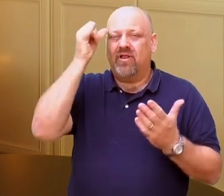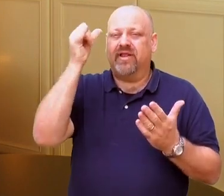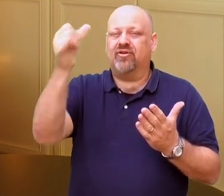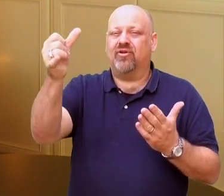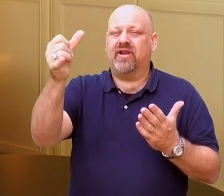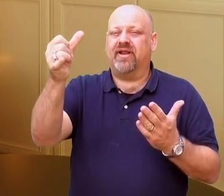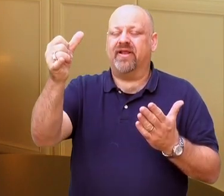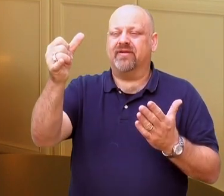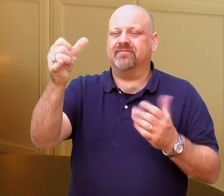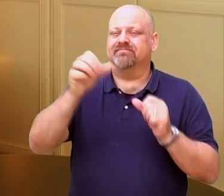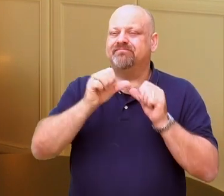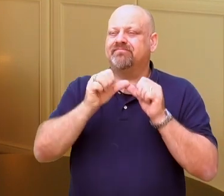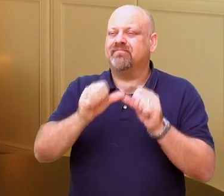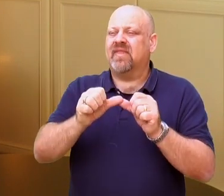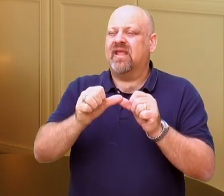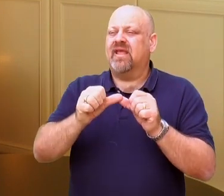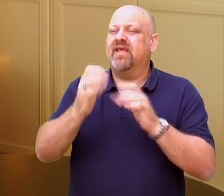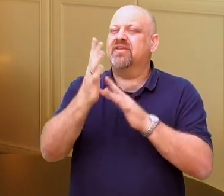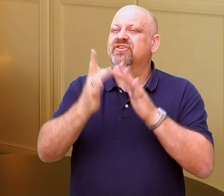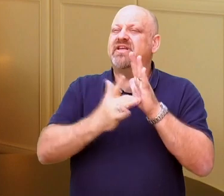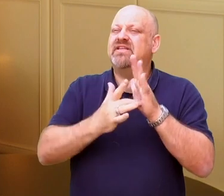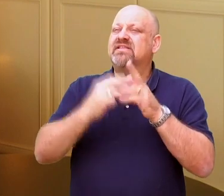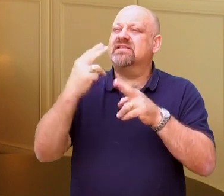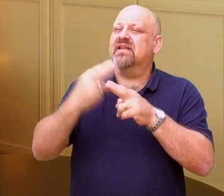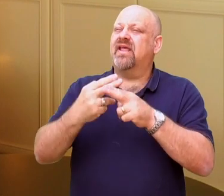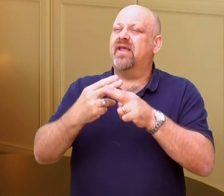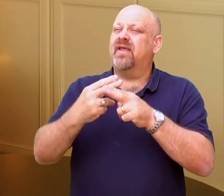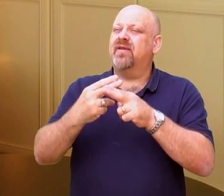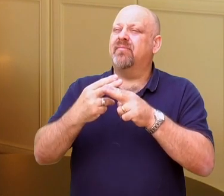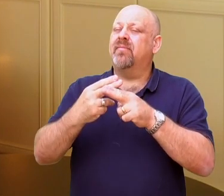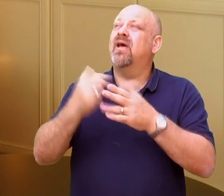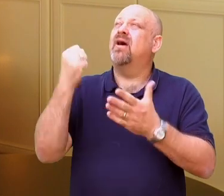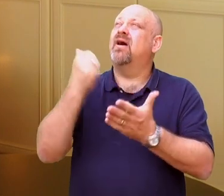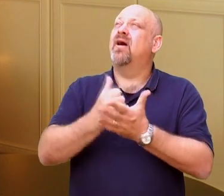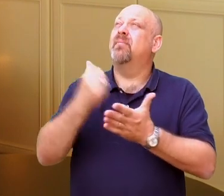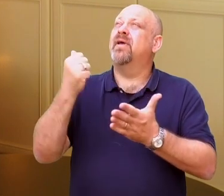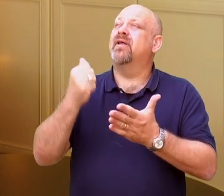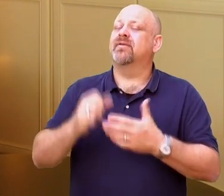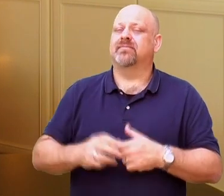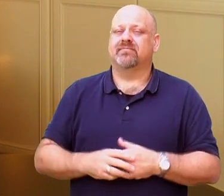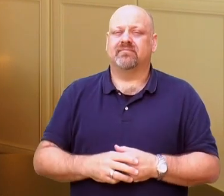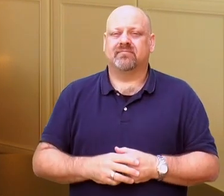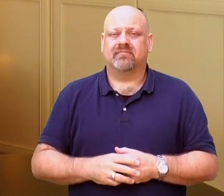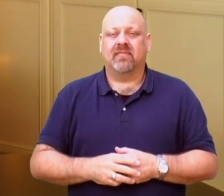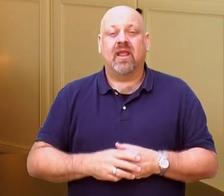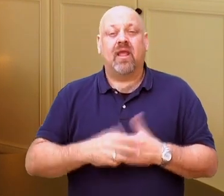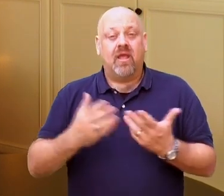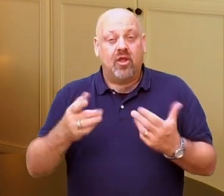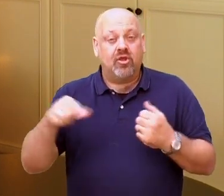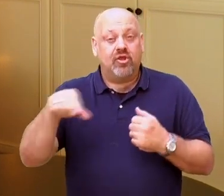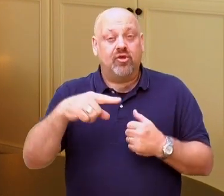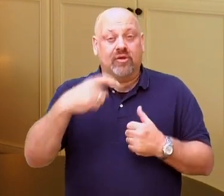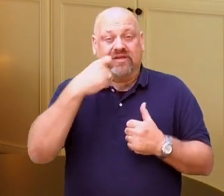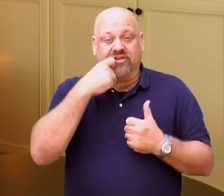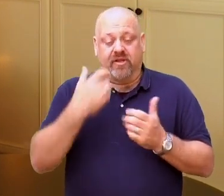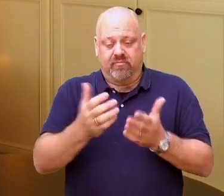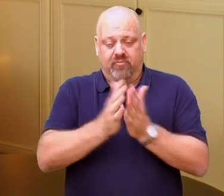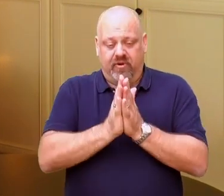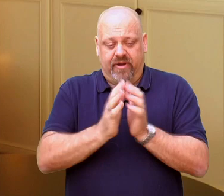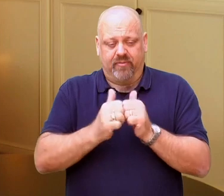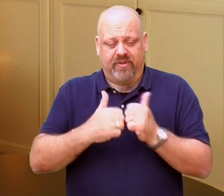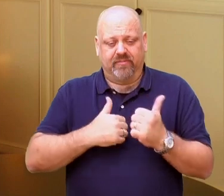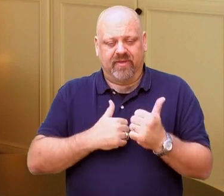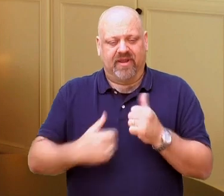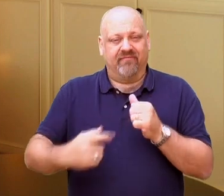for all eternity. In Jesus' name, amen. Well, if you just prayed